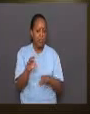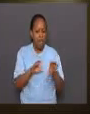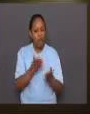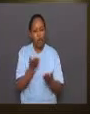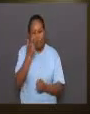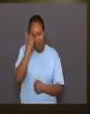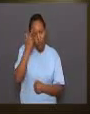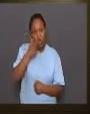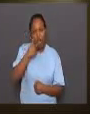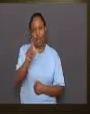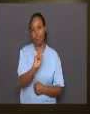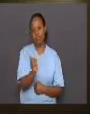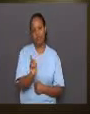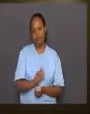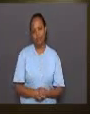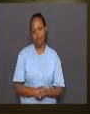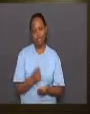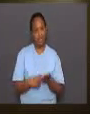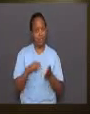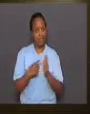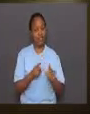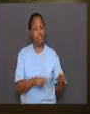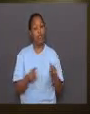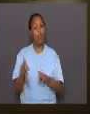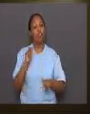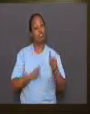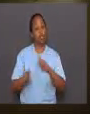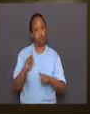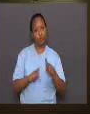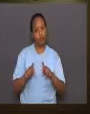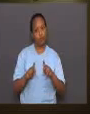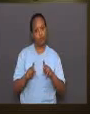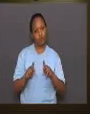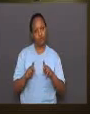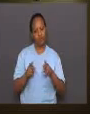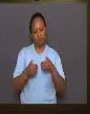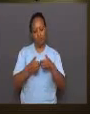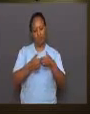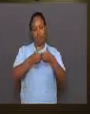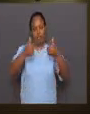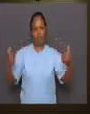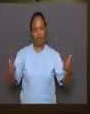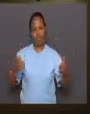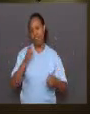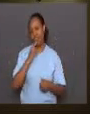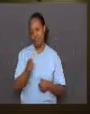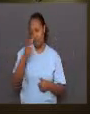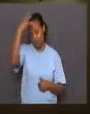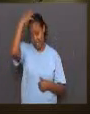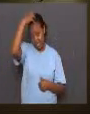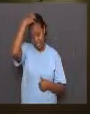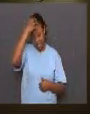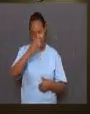reasons for its actions. This means that the people are separated from